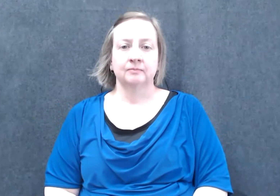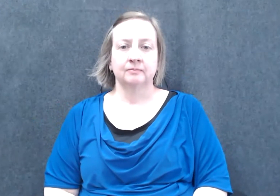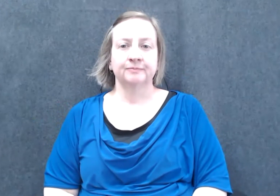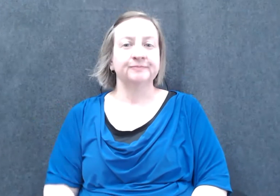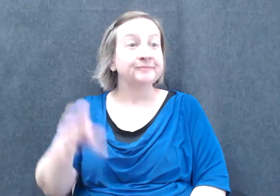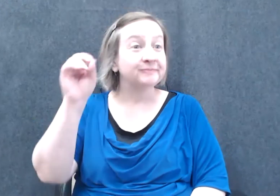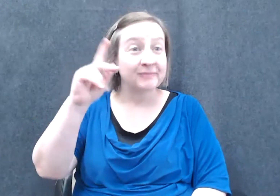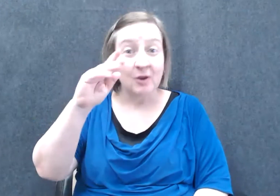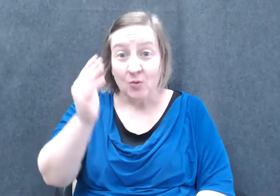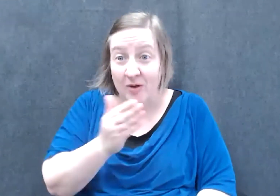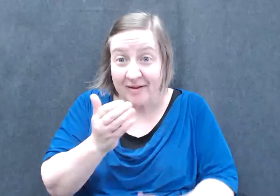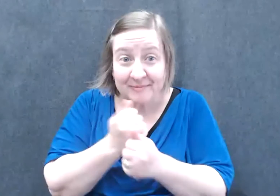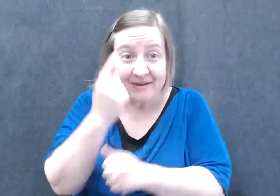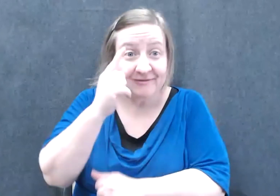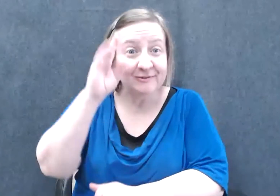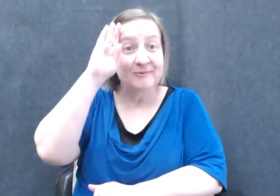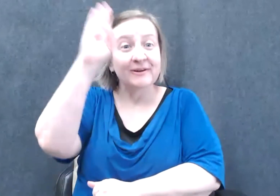Okay, welcome everybody.